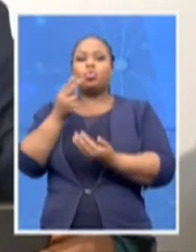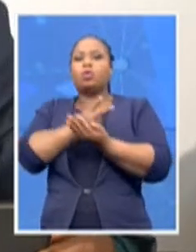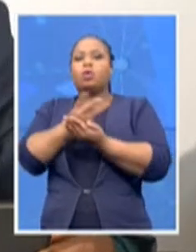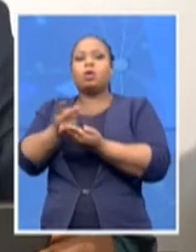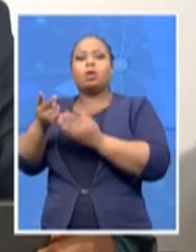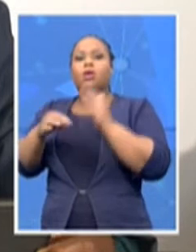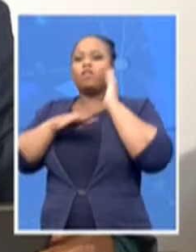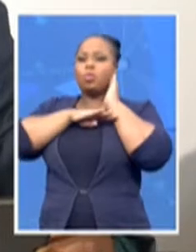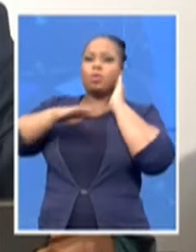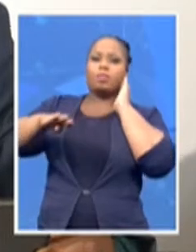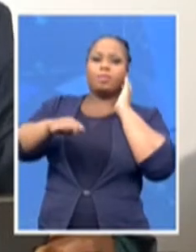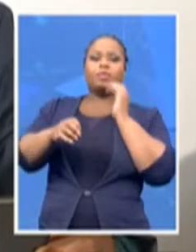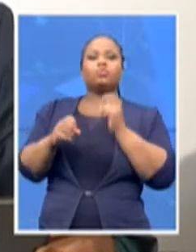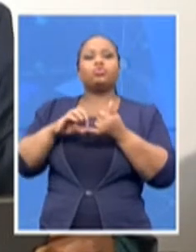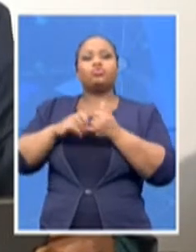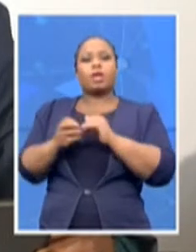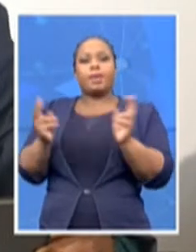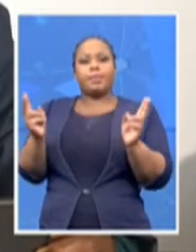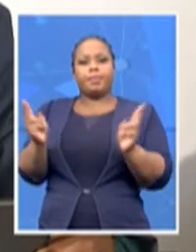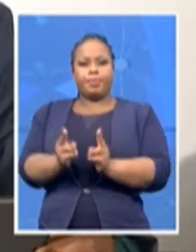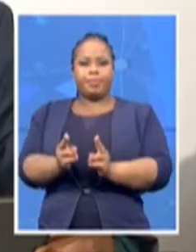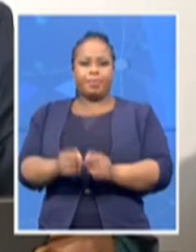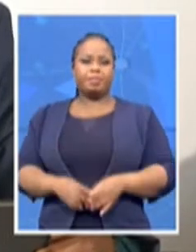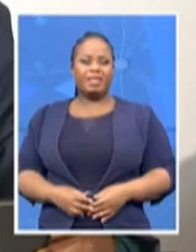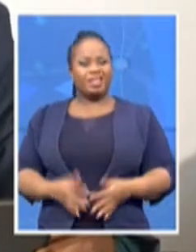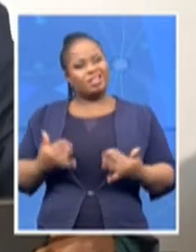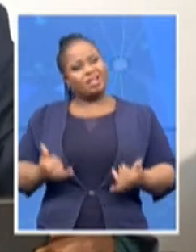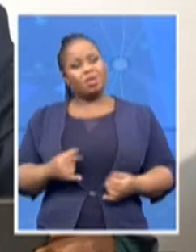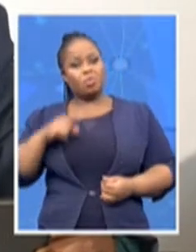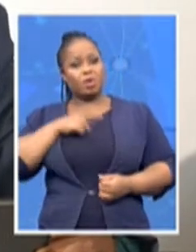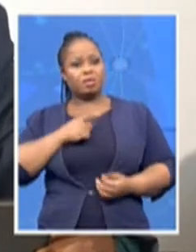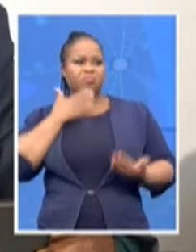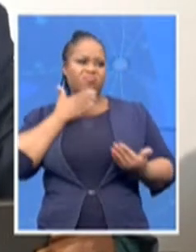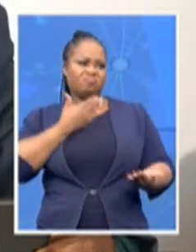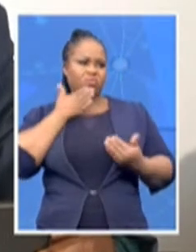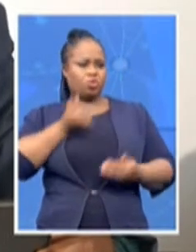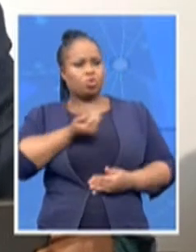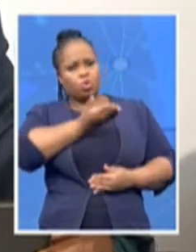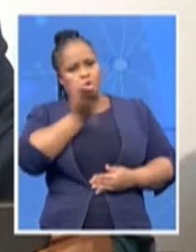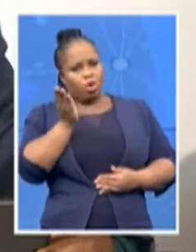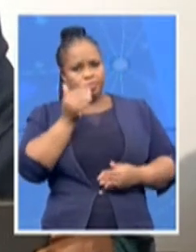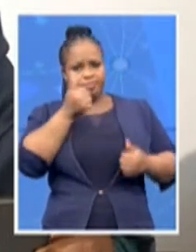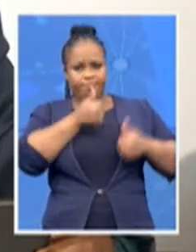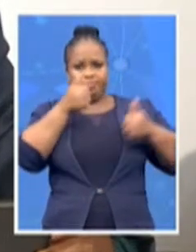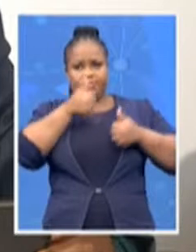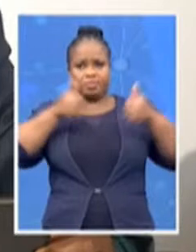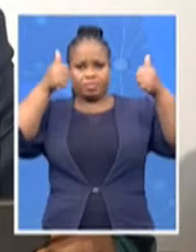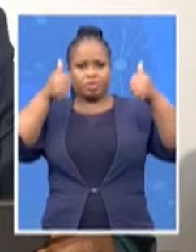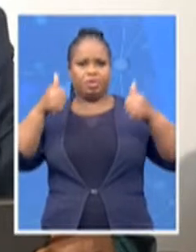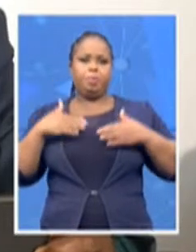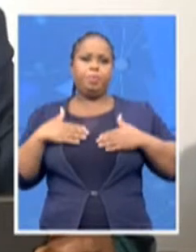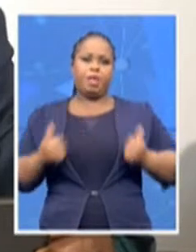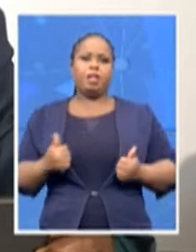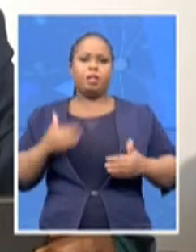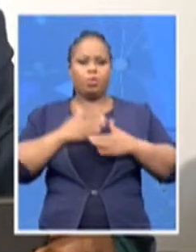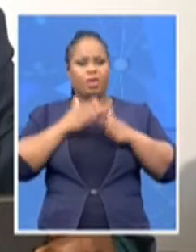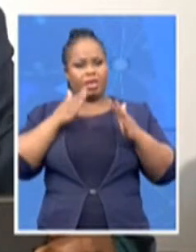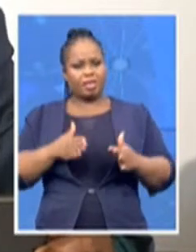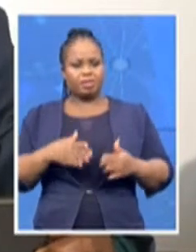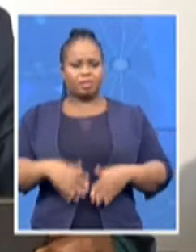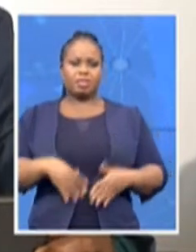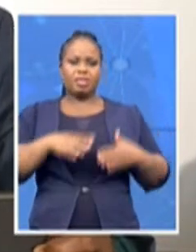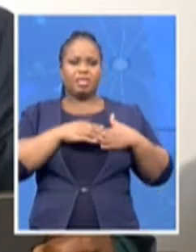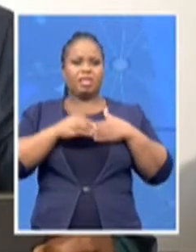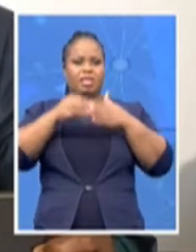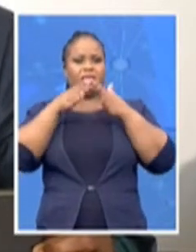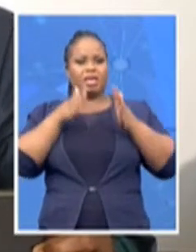of all of you and the leadership, the health workers and the leaders of society, members of society